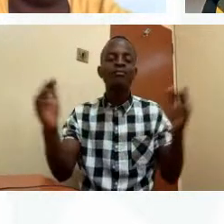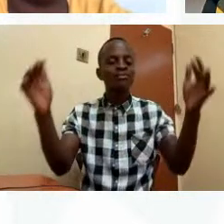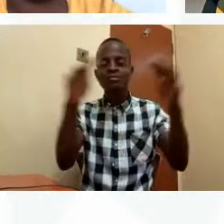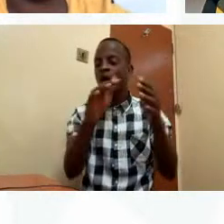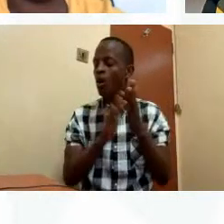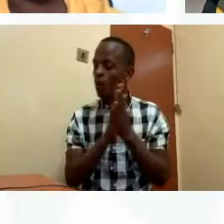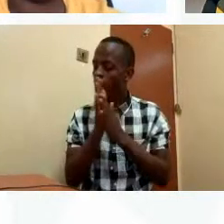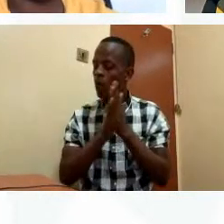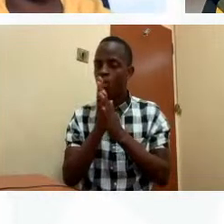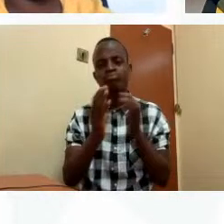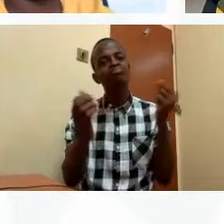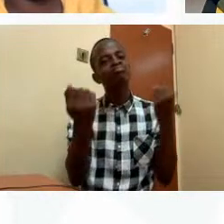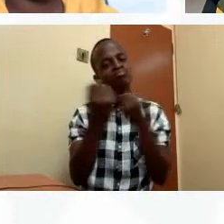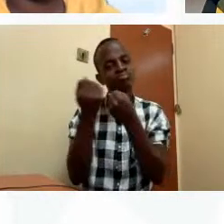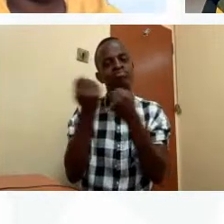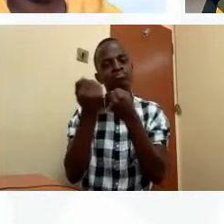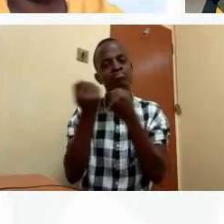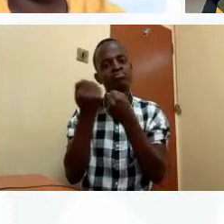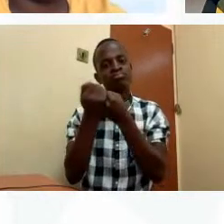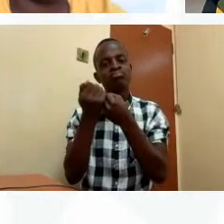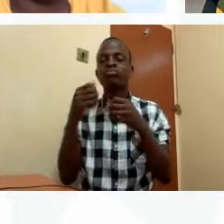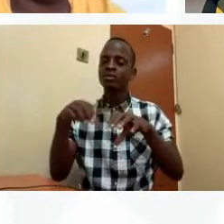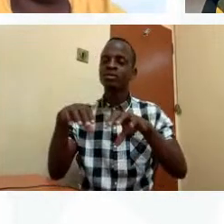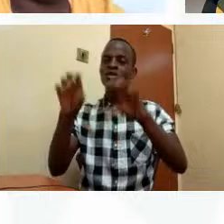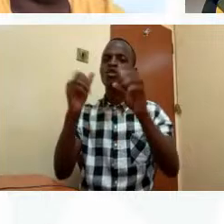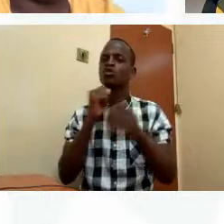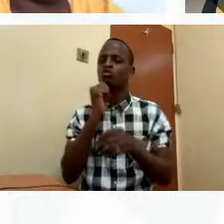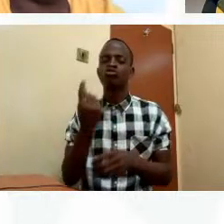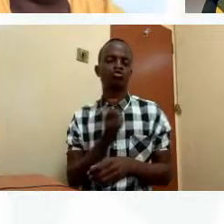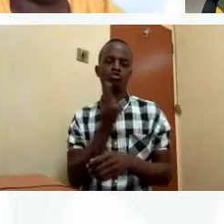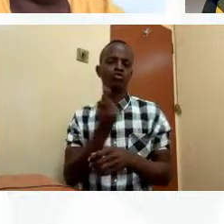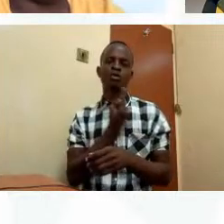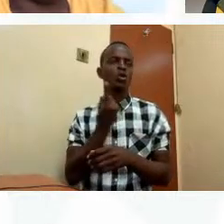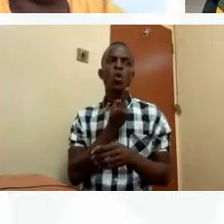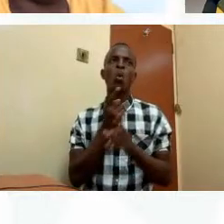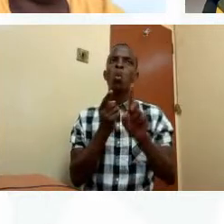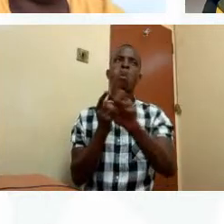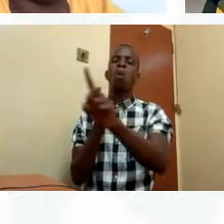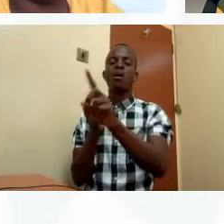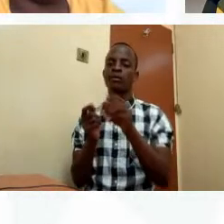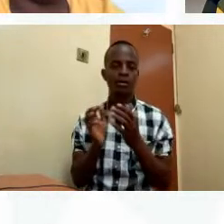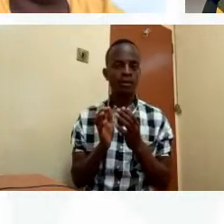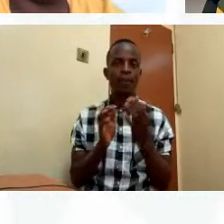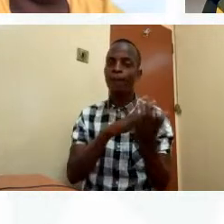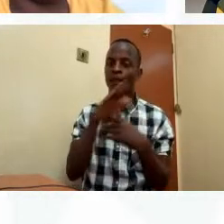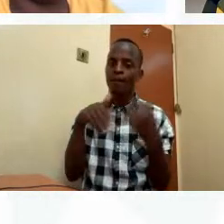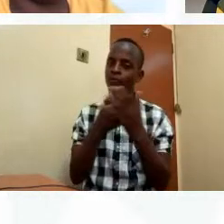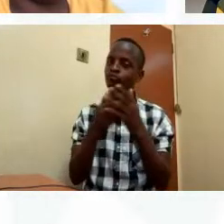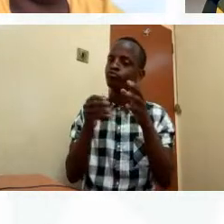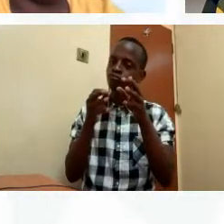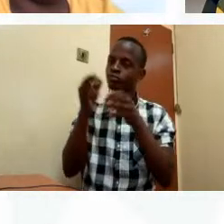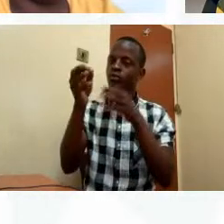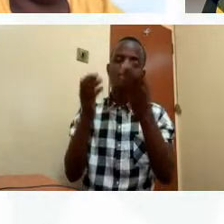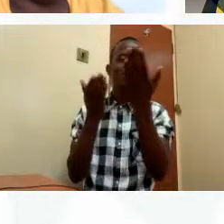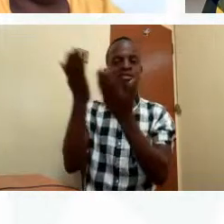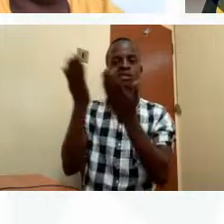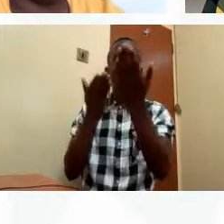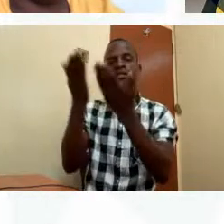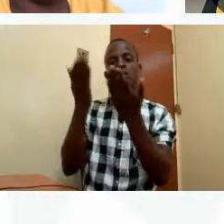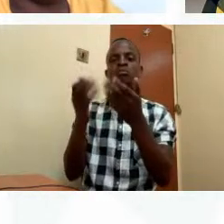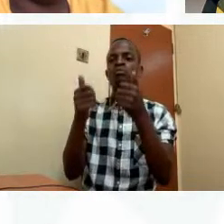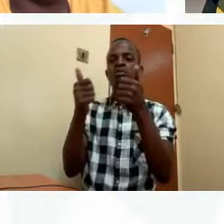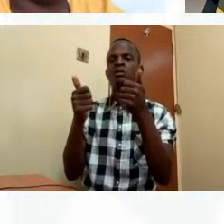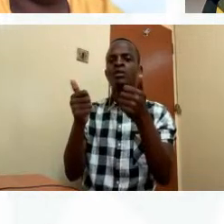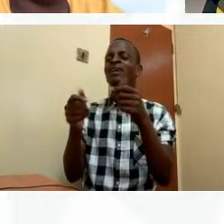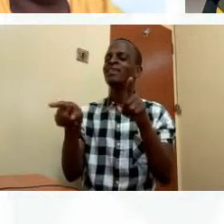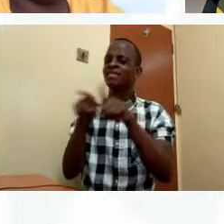that particular journey in terms of not only providing on-site services, but that particular partnership. and so many